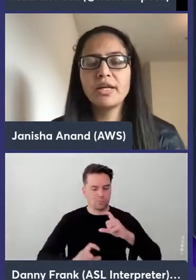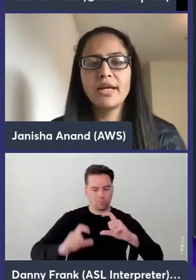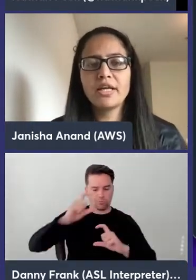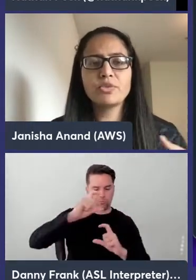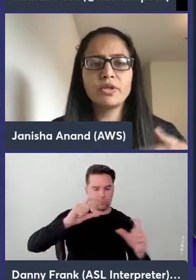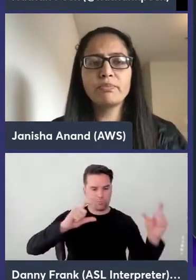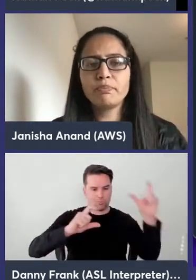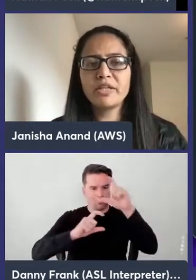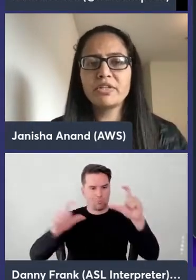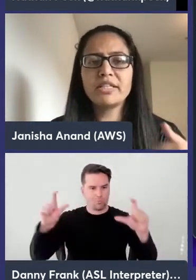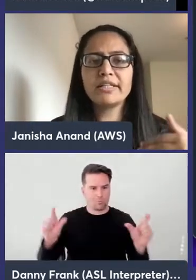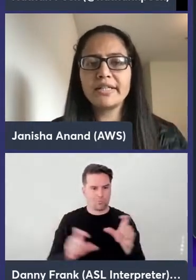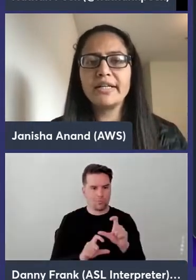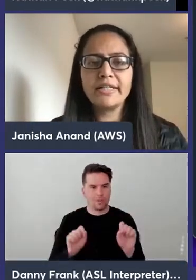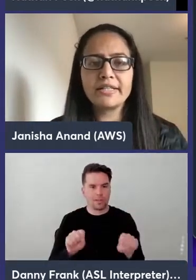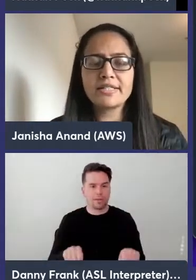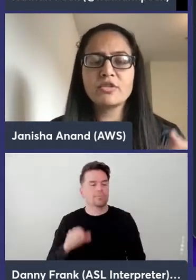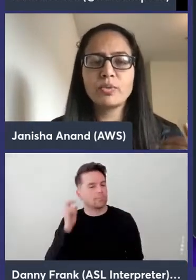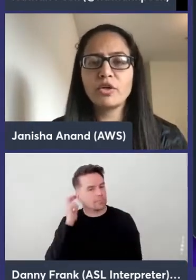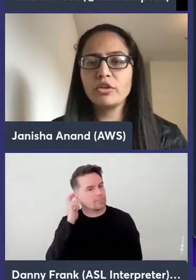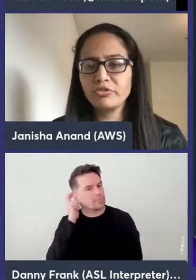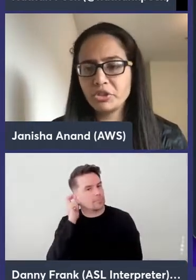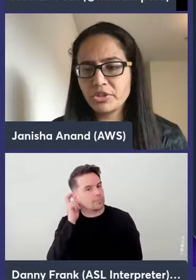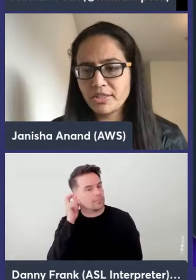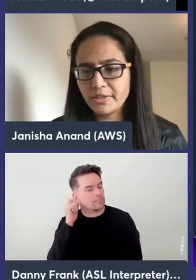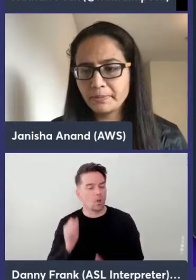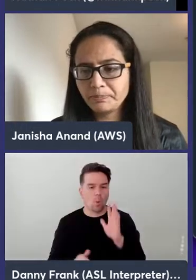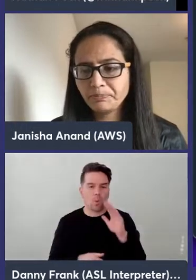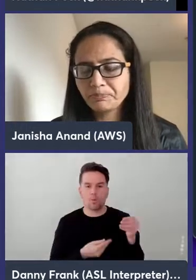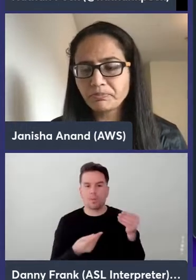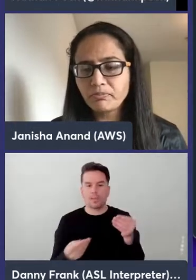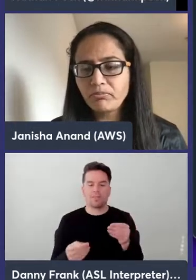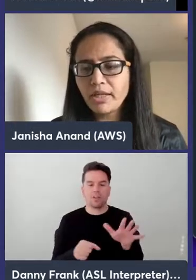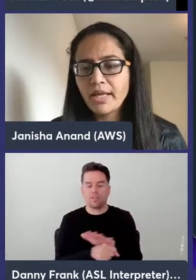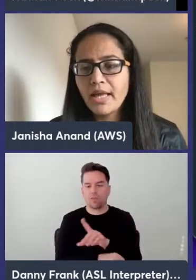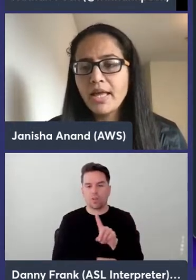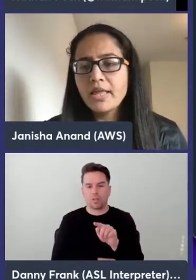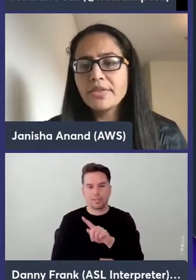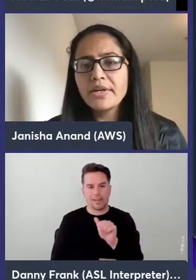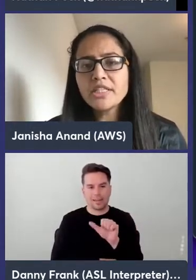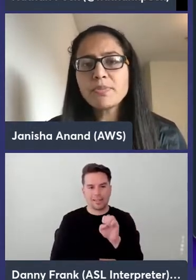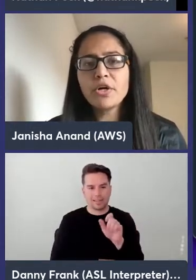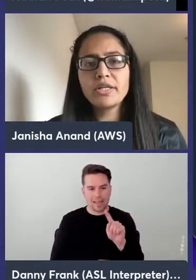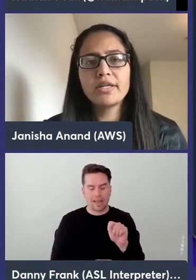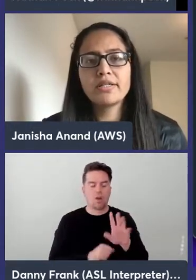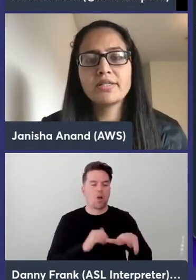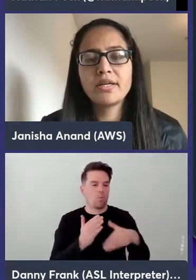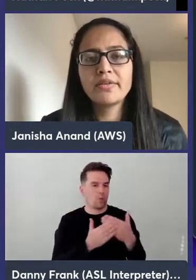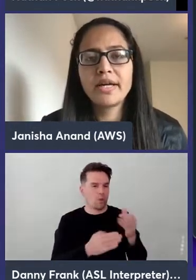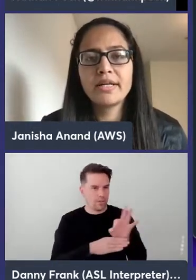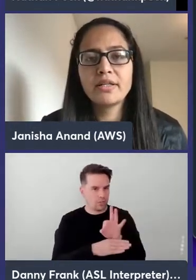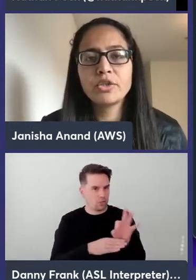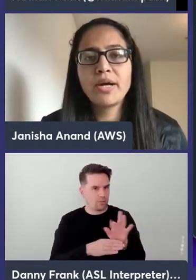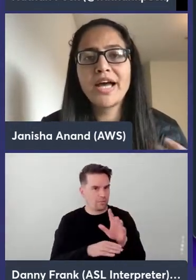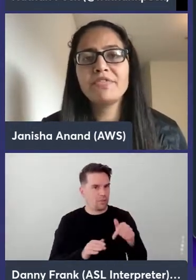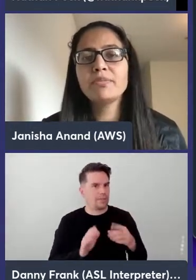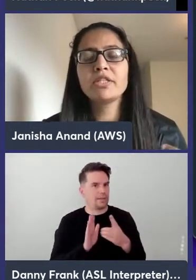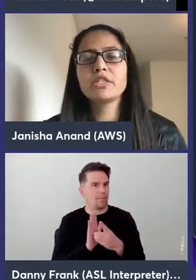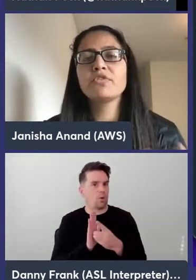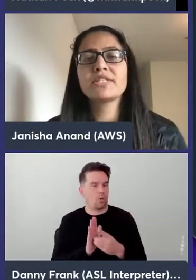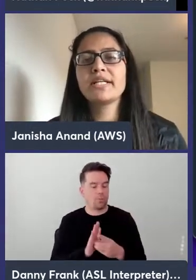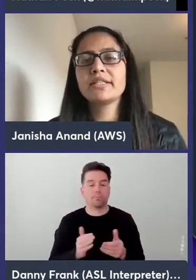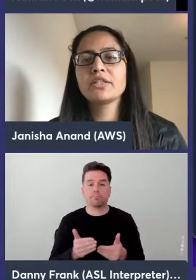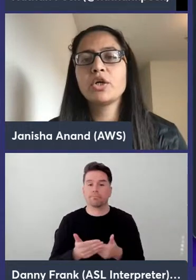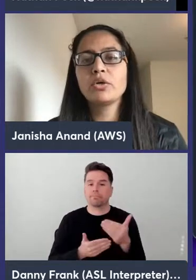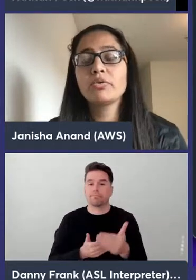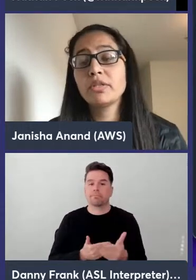feature. And so we're going to give it the entire data set with all the features in it. The next part is that you have the ability